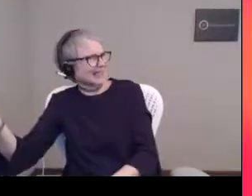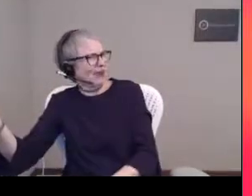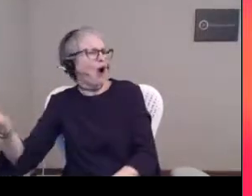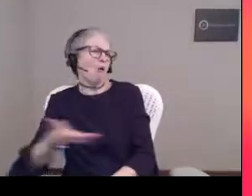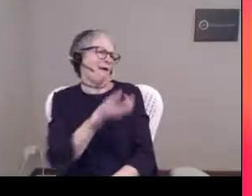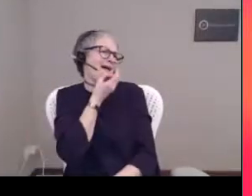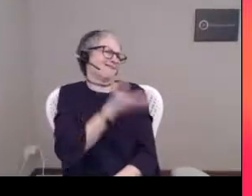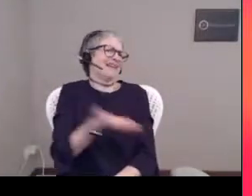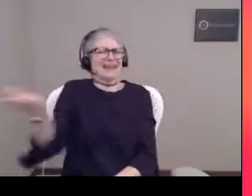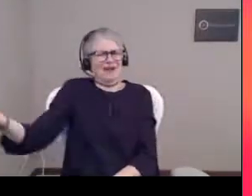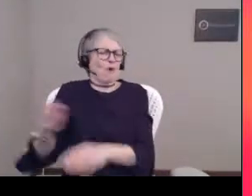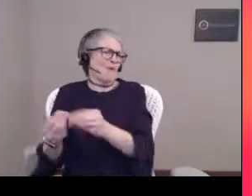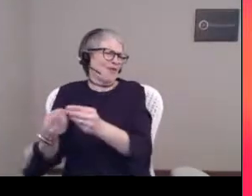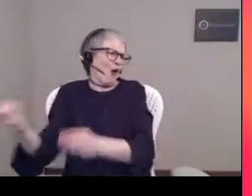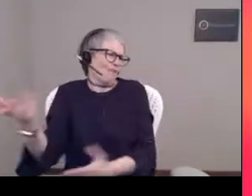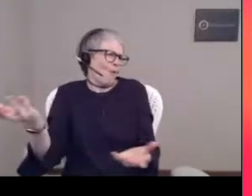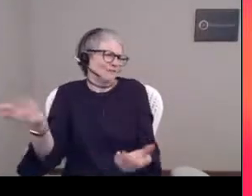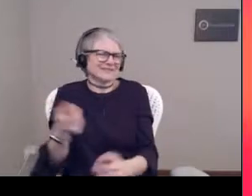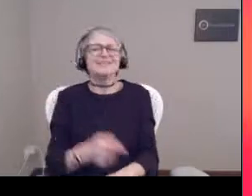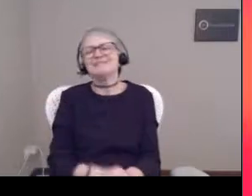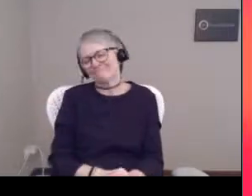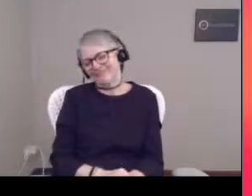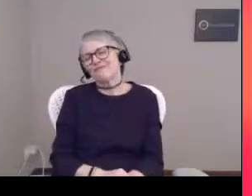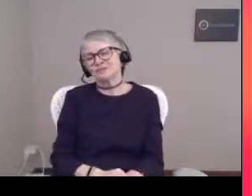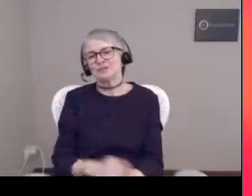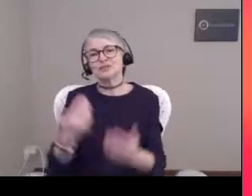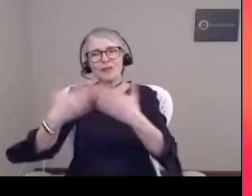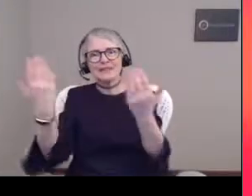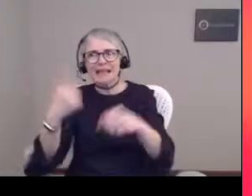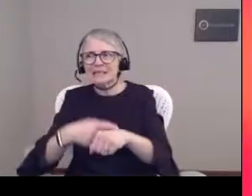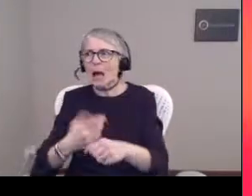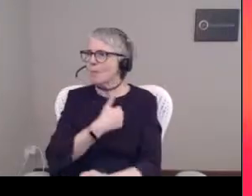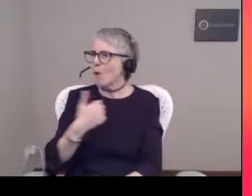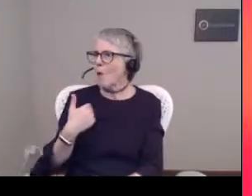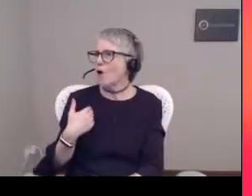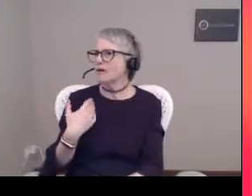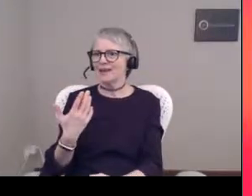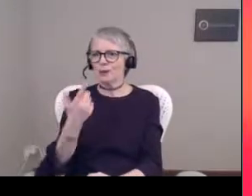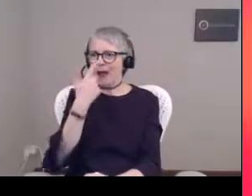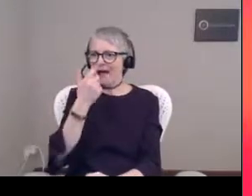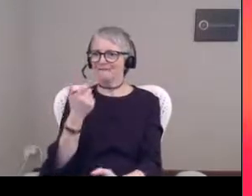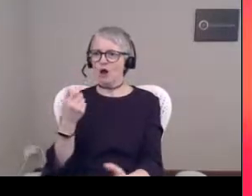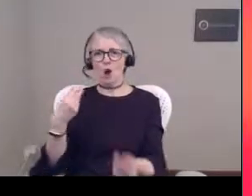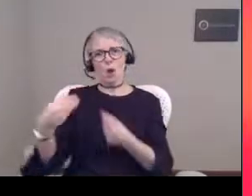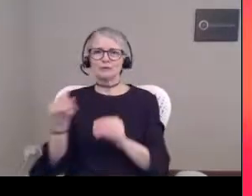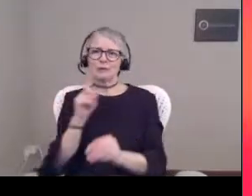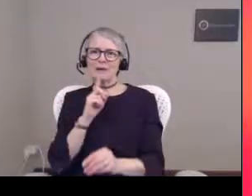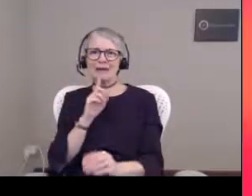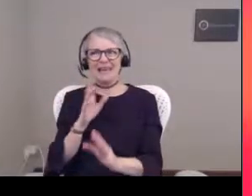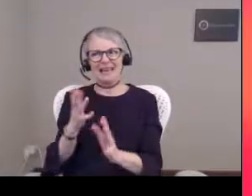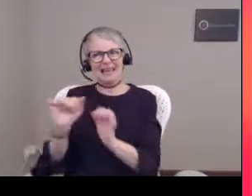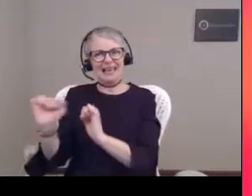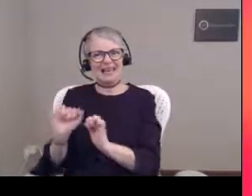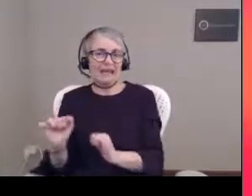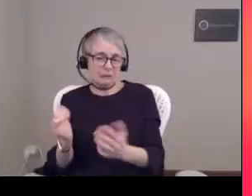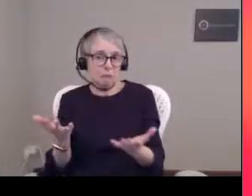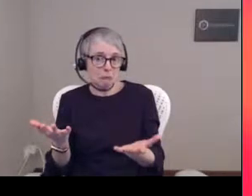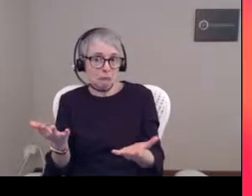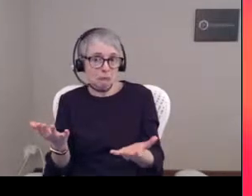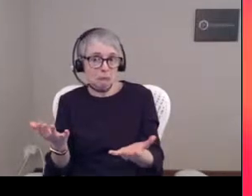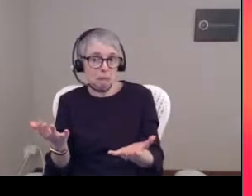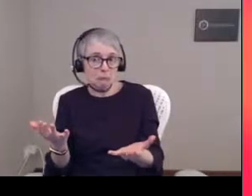lovely, yeah. And that's once again daytime with This Morning, and you've got Loose Women. So look, in the studios world, if you're interested in studios work